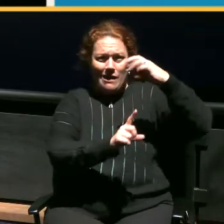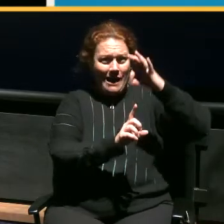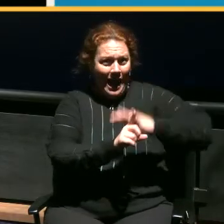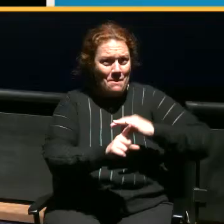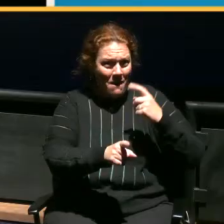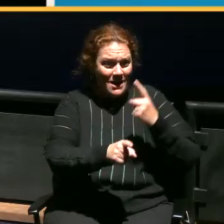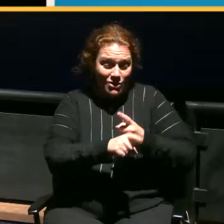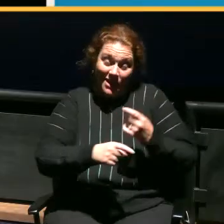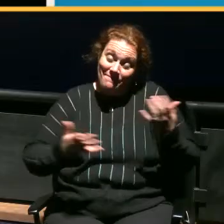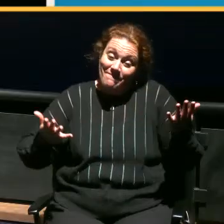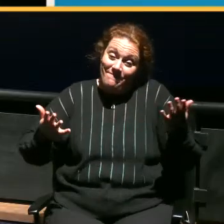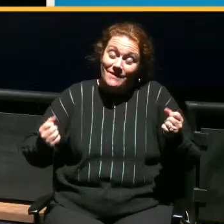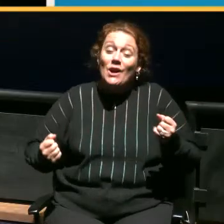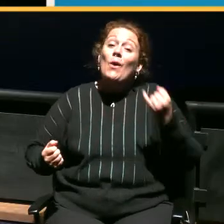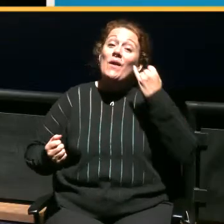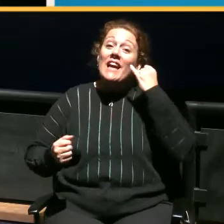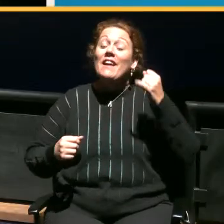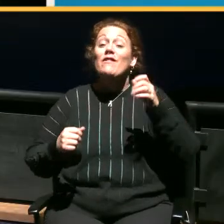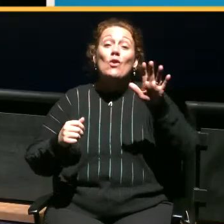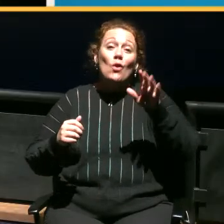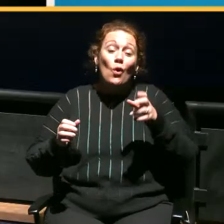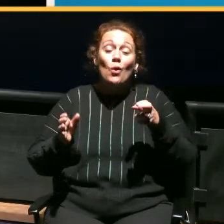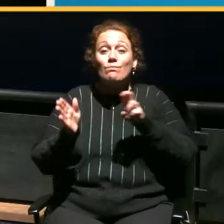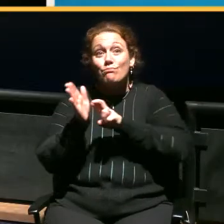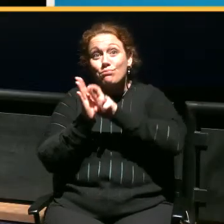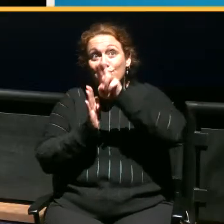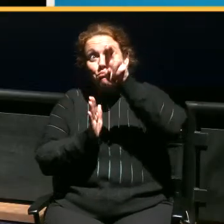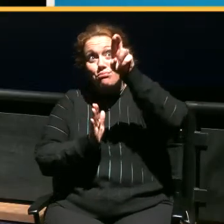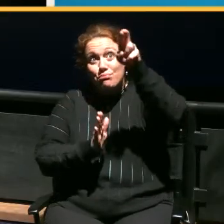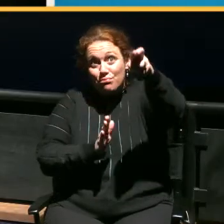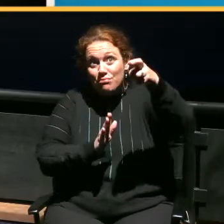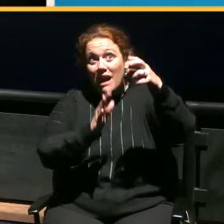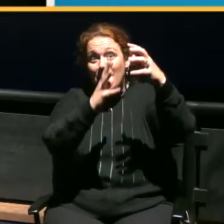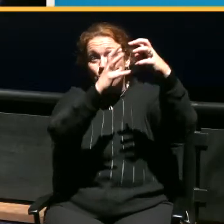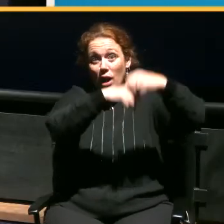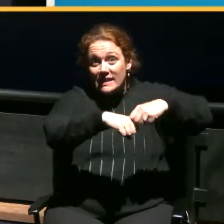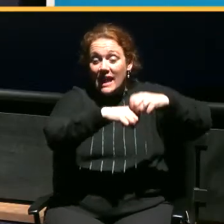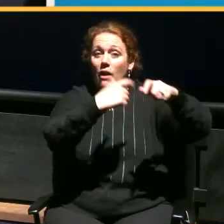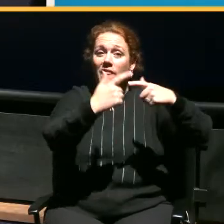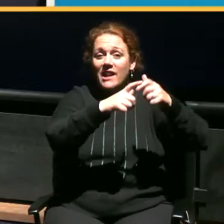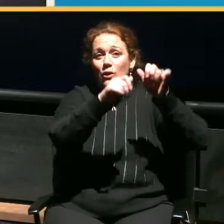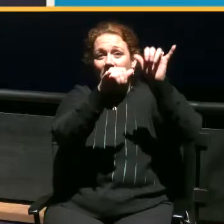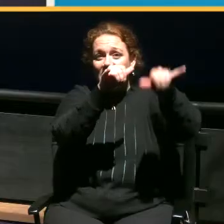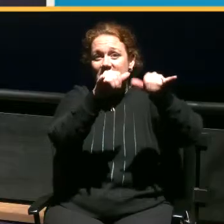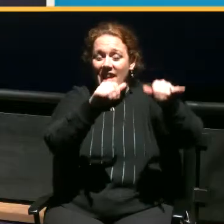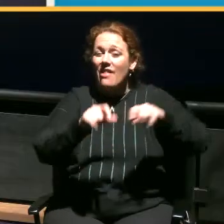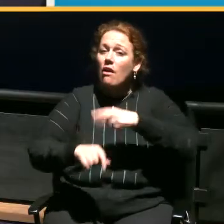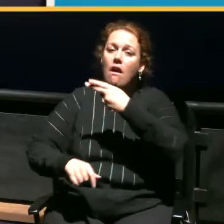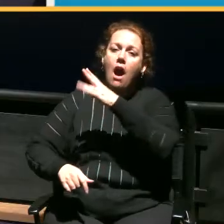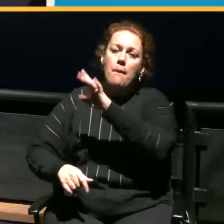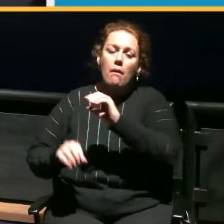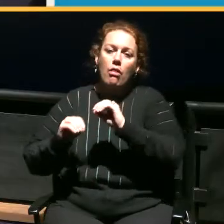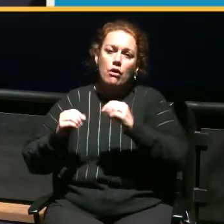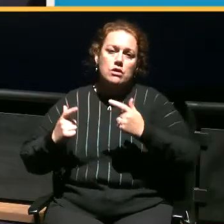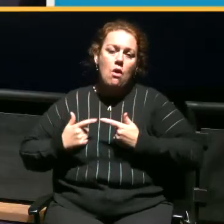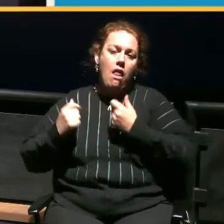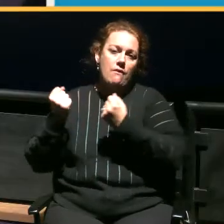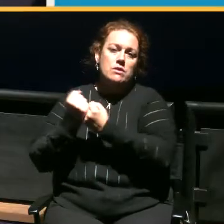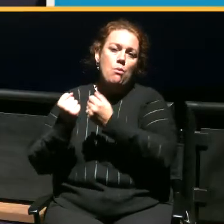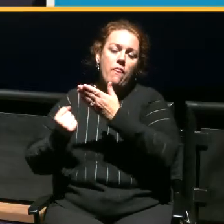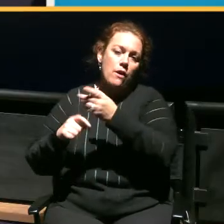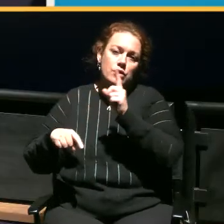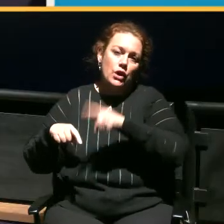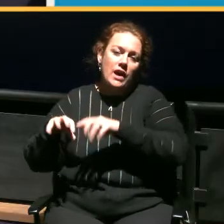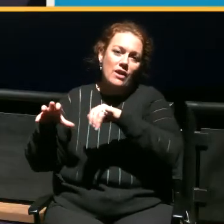at the space station and you can't come back, you can't repair the damage, you can stay there, but you can't do that at Hubble. There's no life support there. So the mission